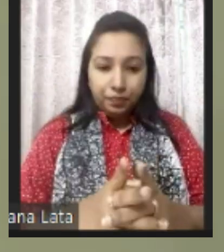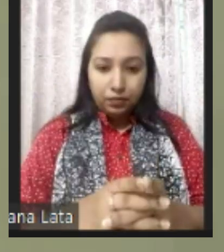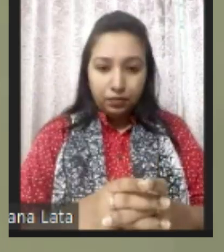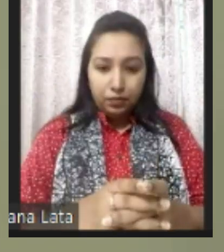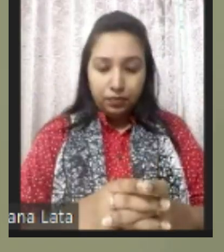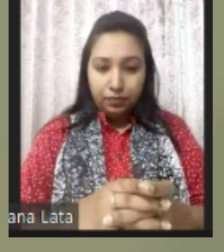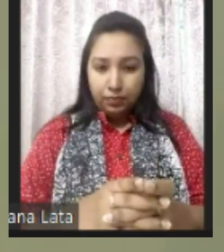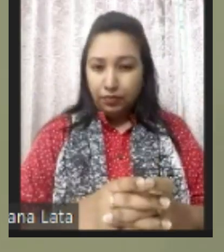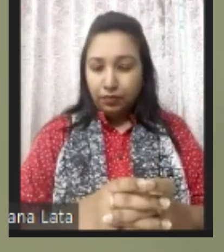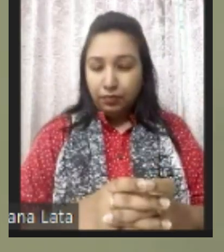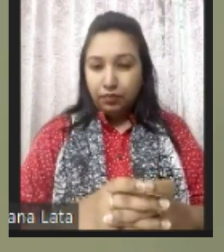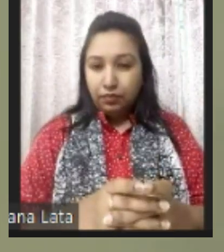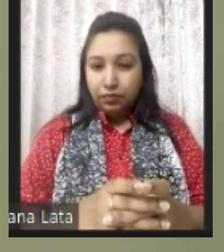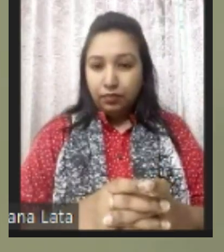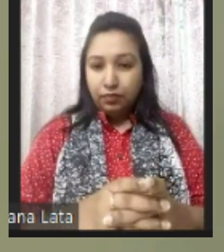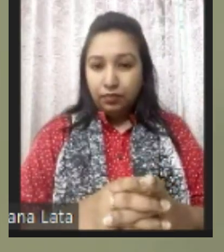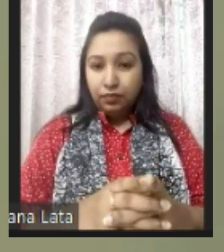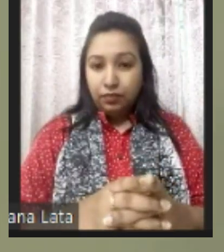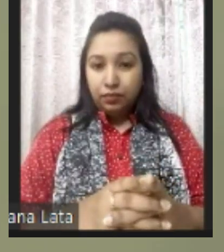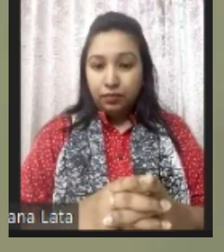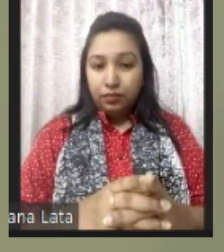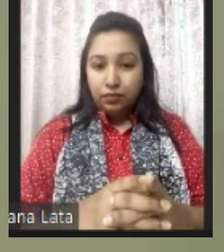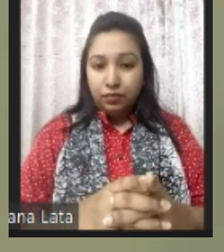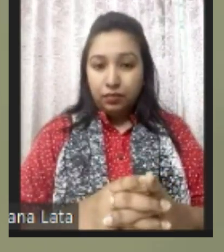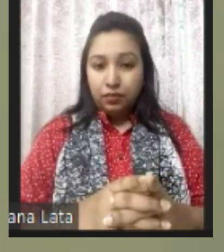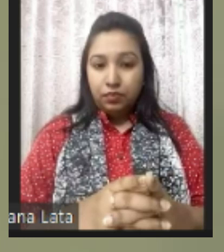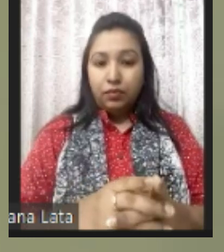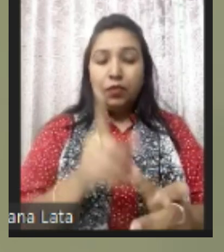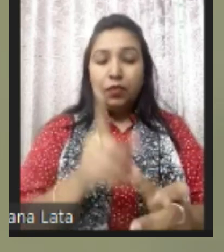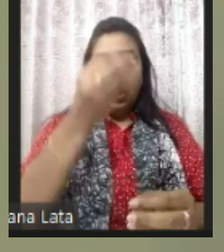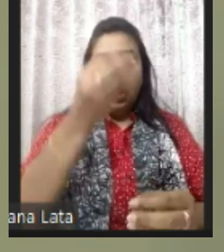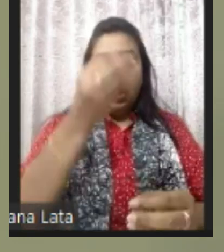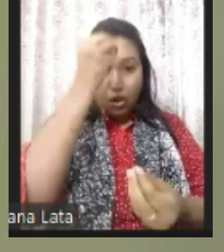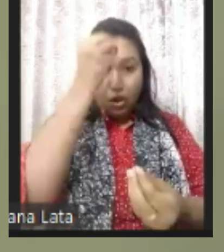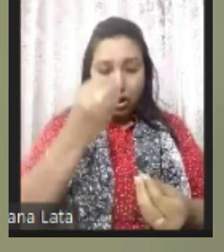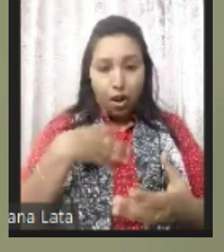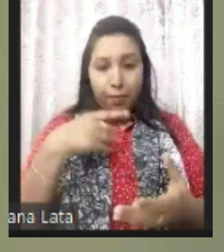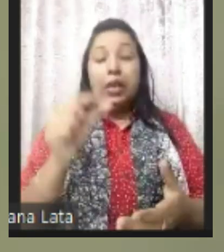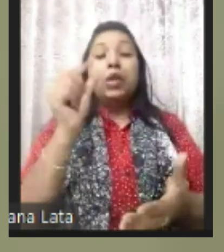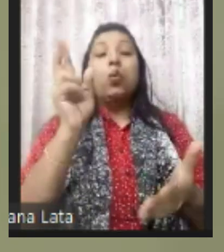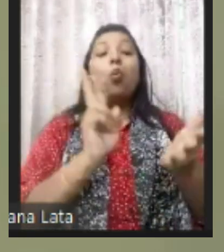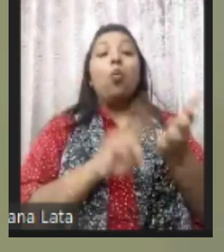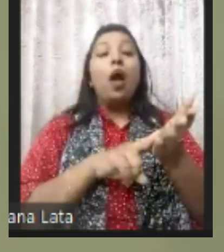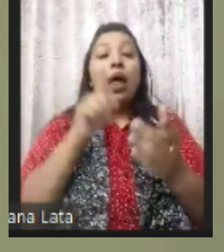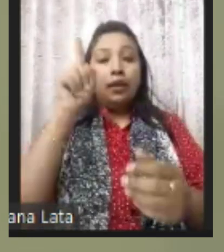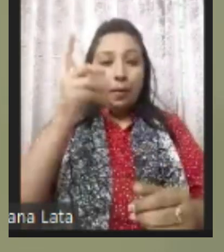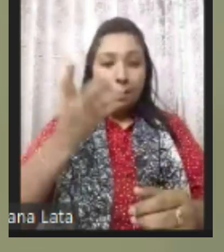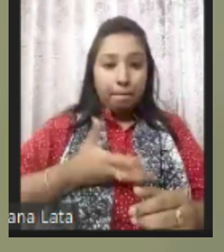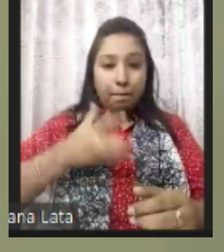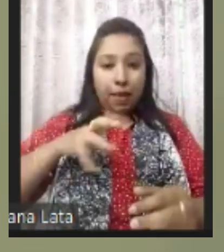you guide us on how UN Bangladesh, so not just UNDP, but the whole UN system in Bangladesh,